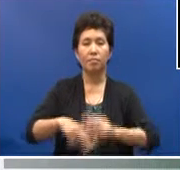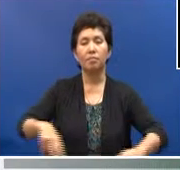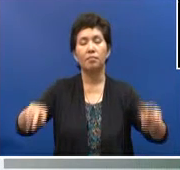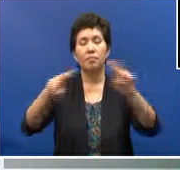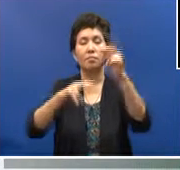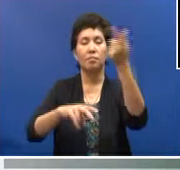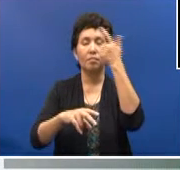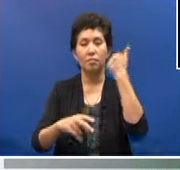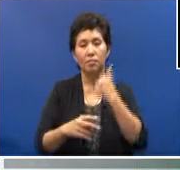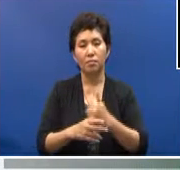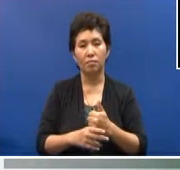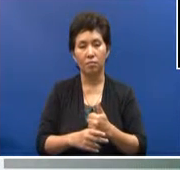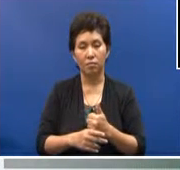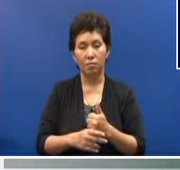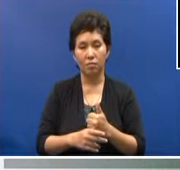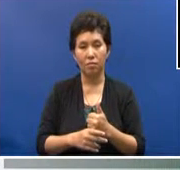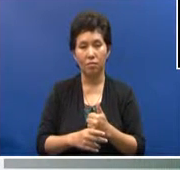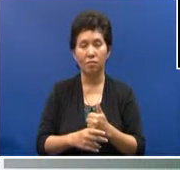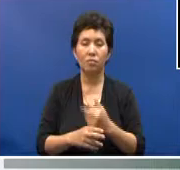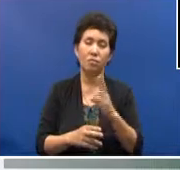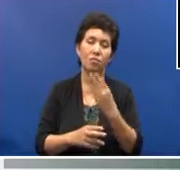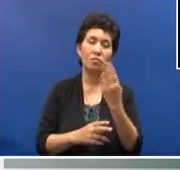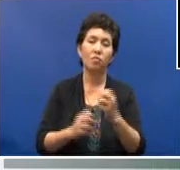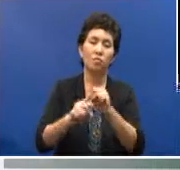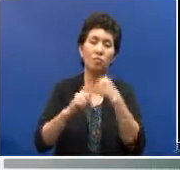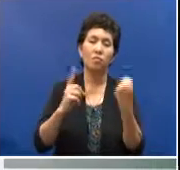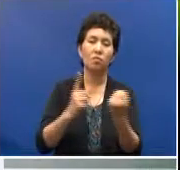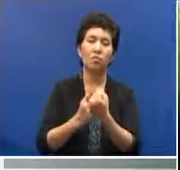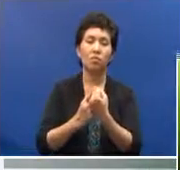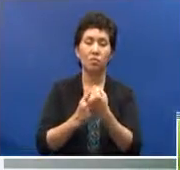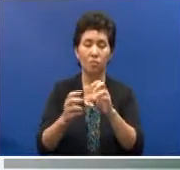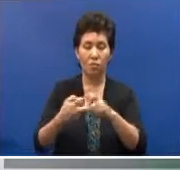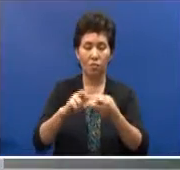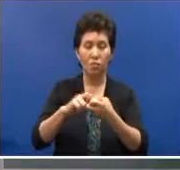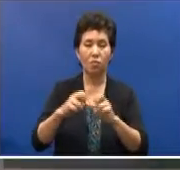it is useful in solving racial conflict within the nation.